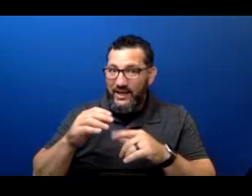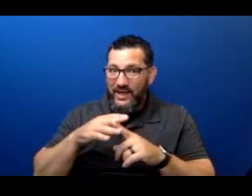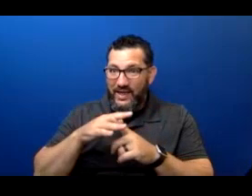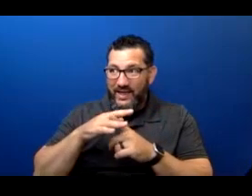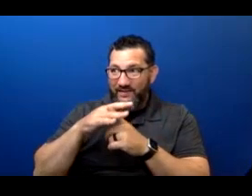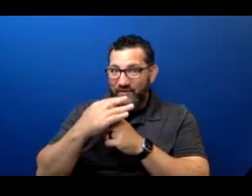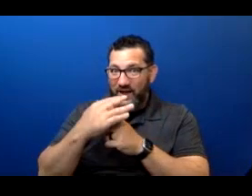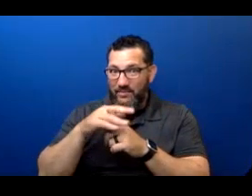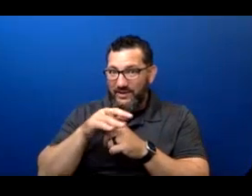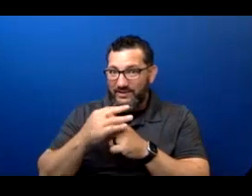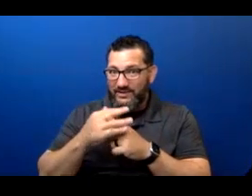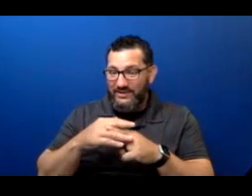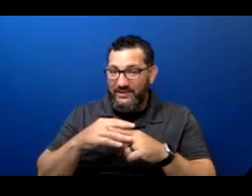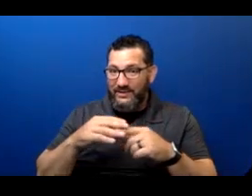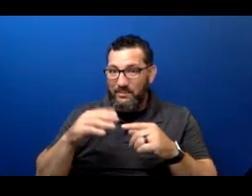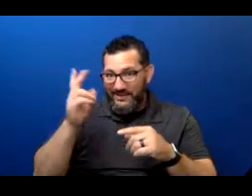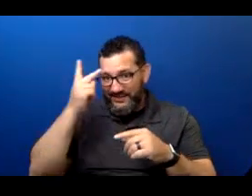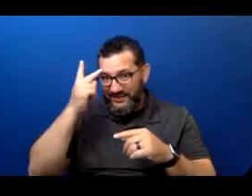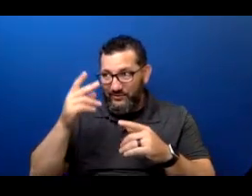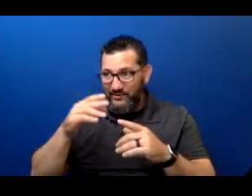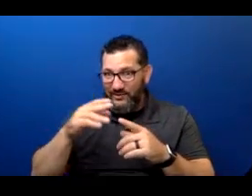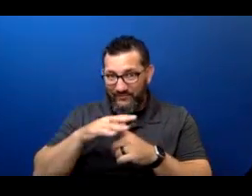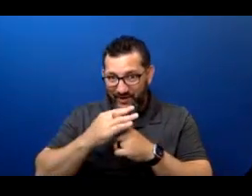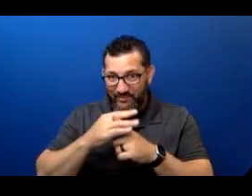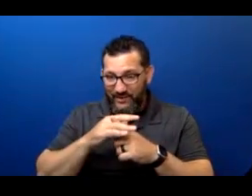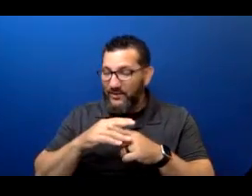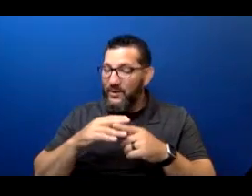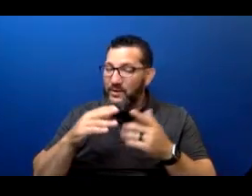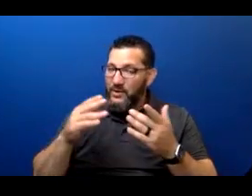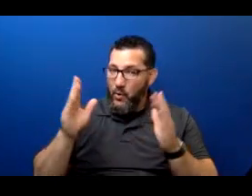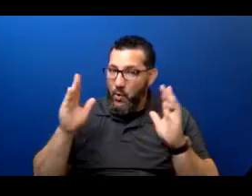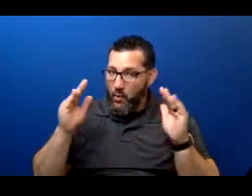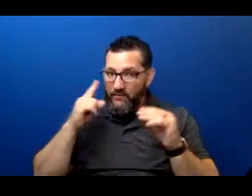think while we were hoping for more, we could have gotten less.